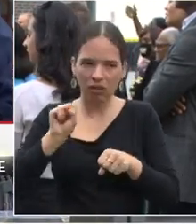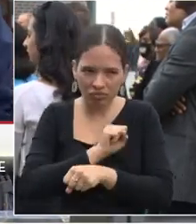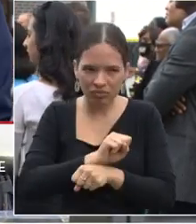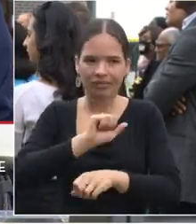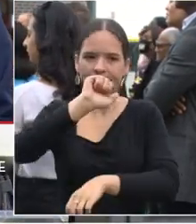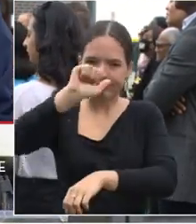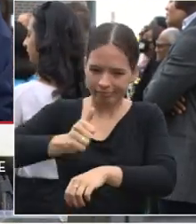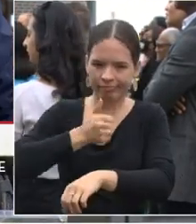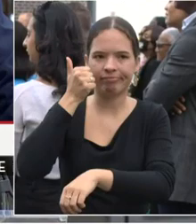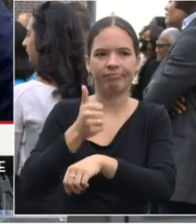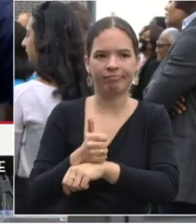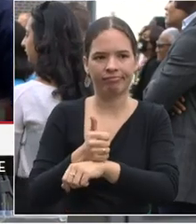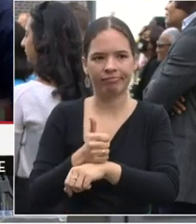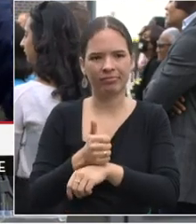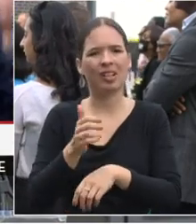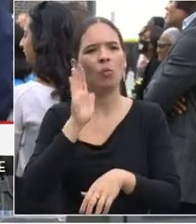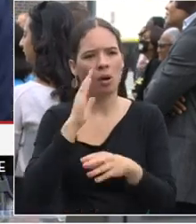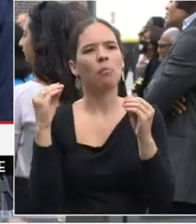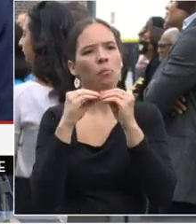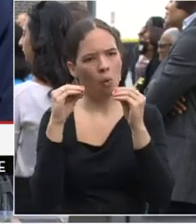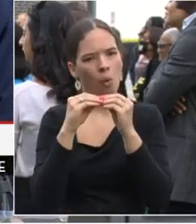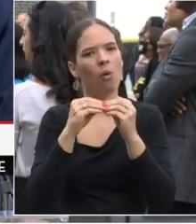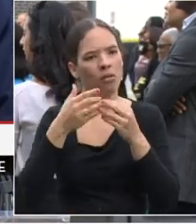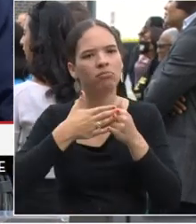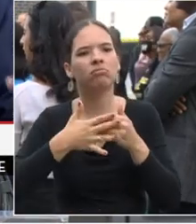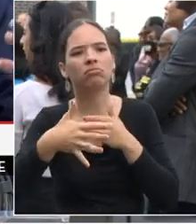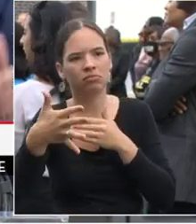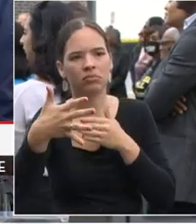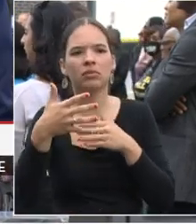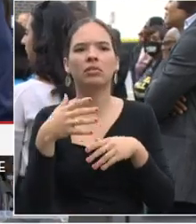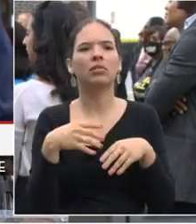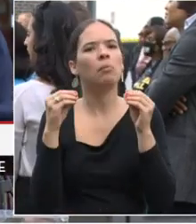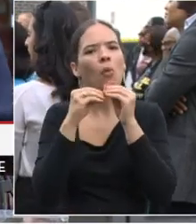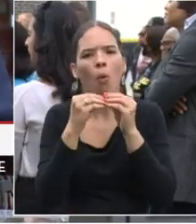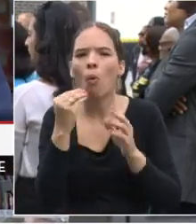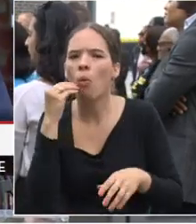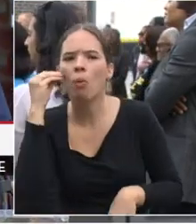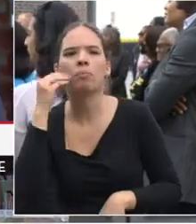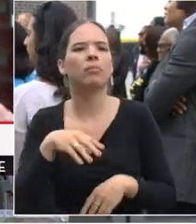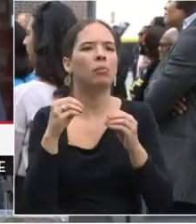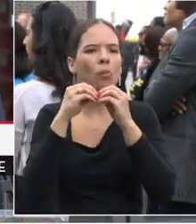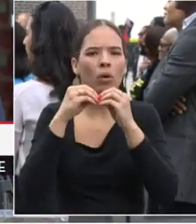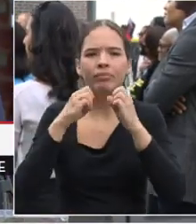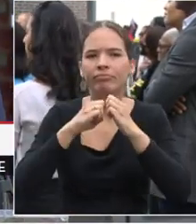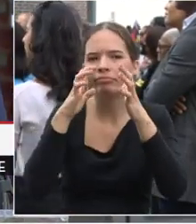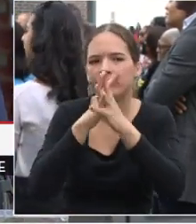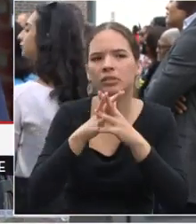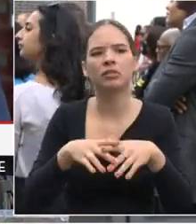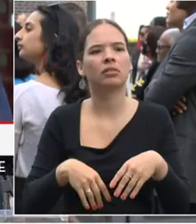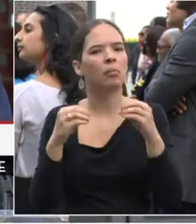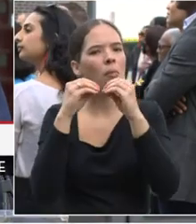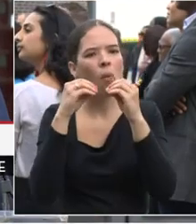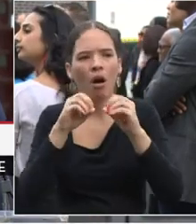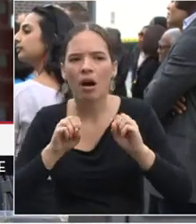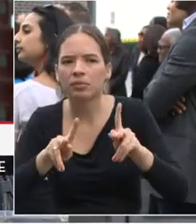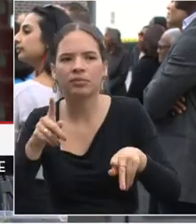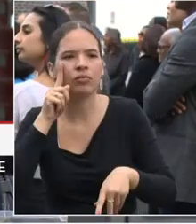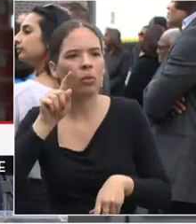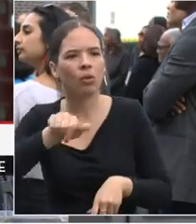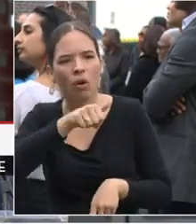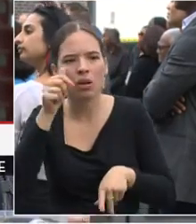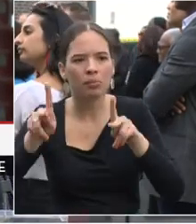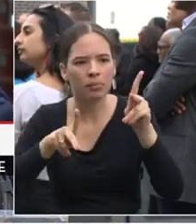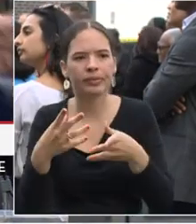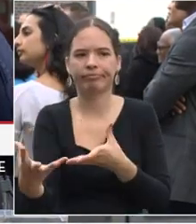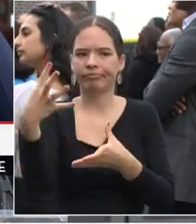more. There's even more housing is going to take place, more opportunities for people to be a part